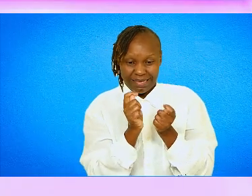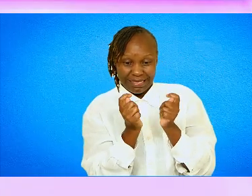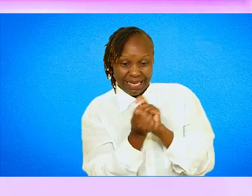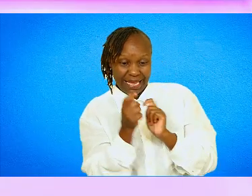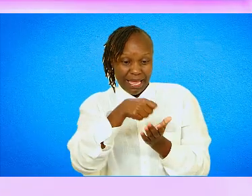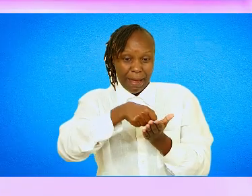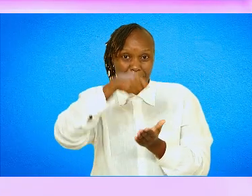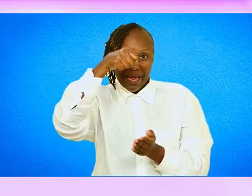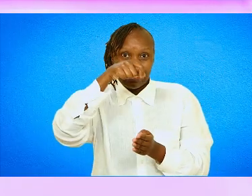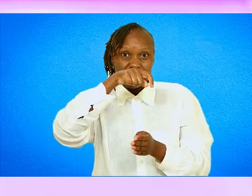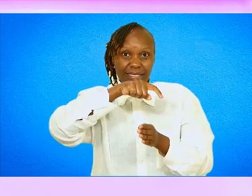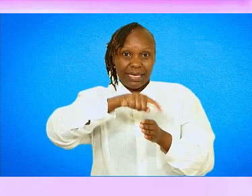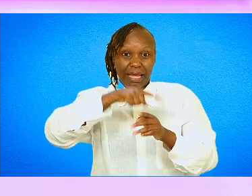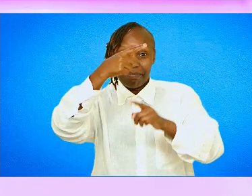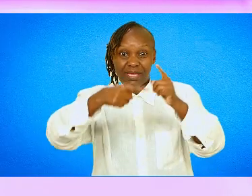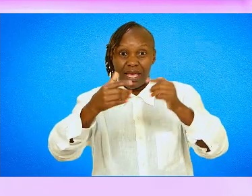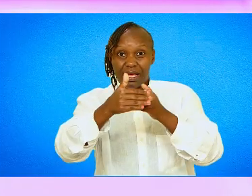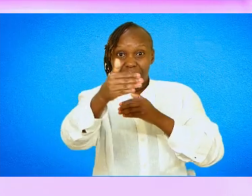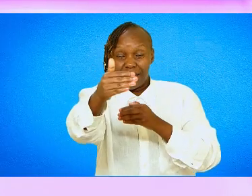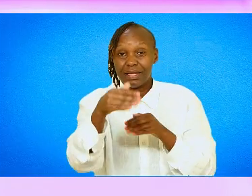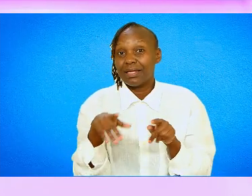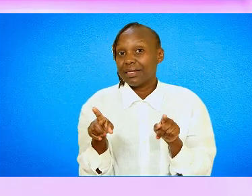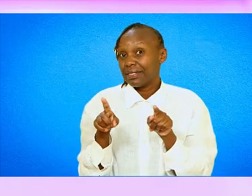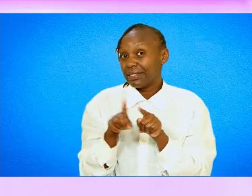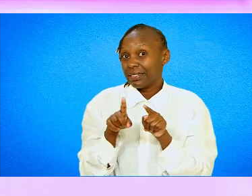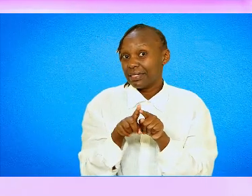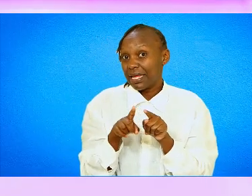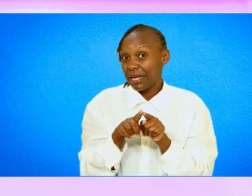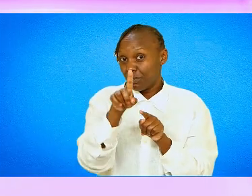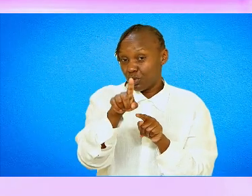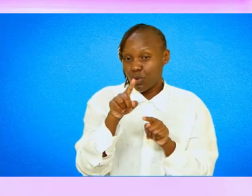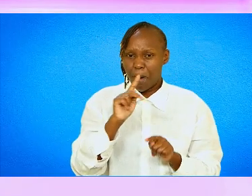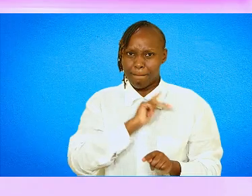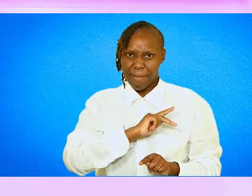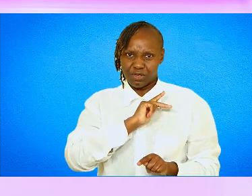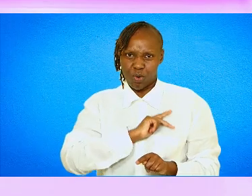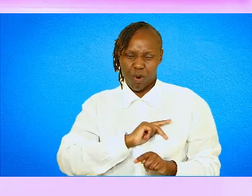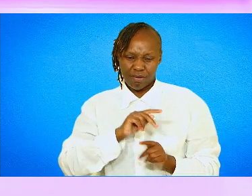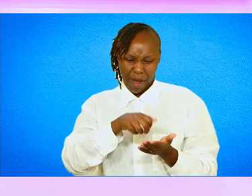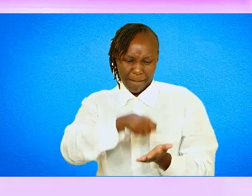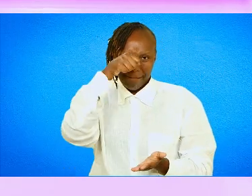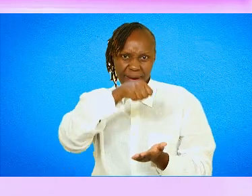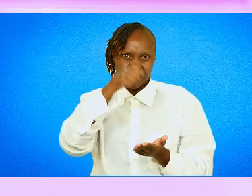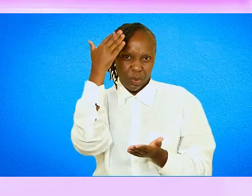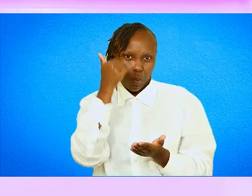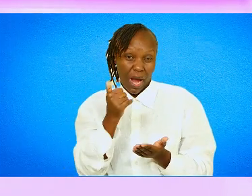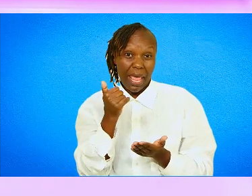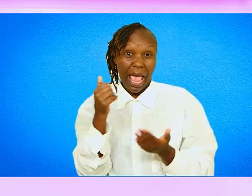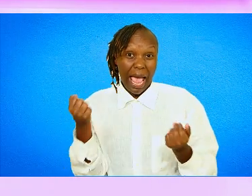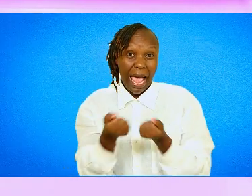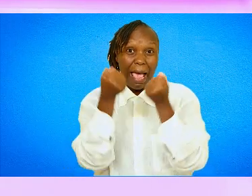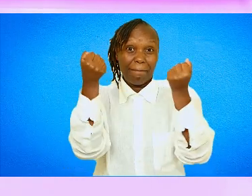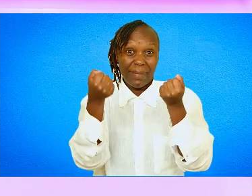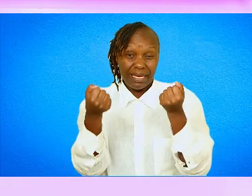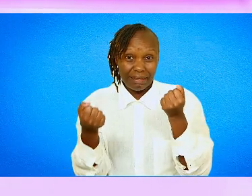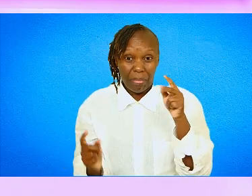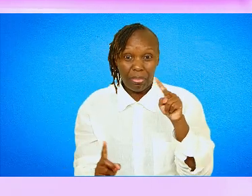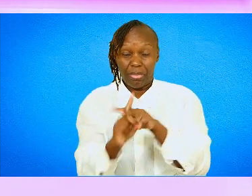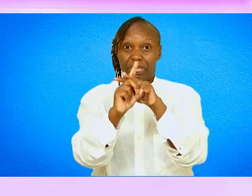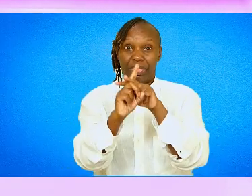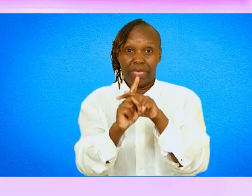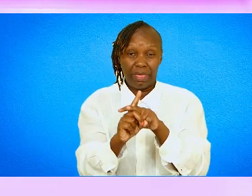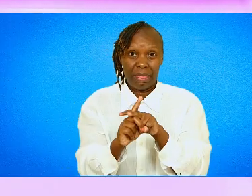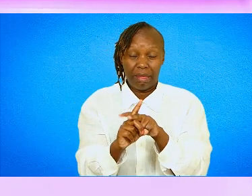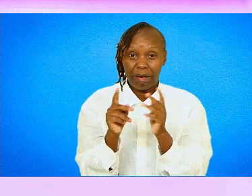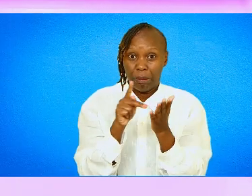budget during the year, just like when you adjust your personal budget due to an expected expense.